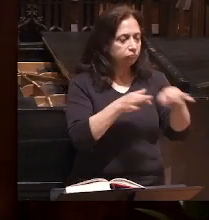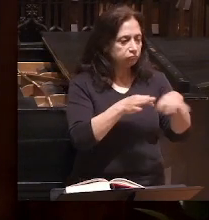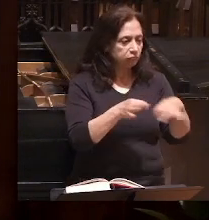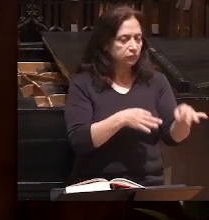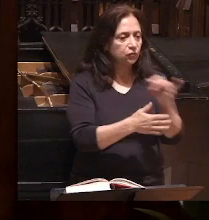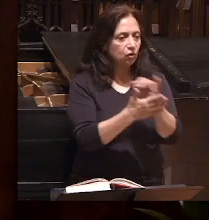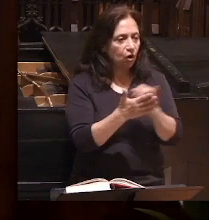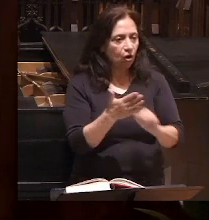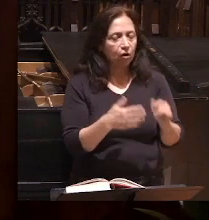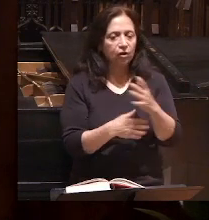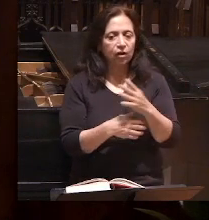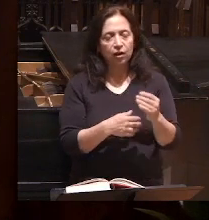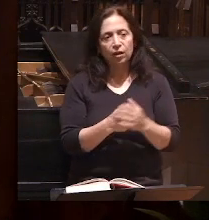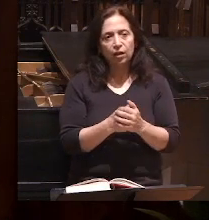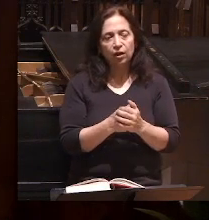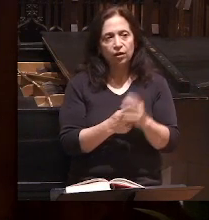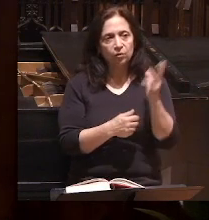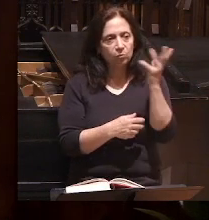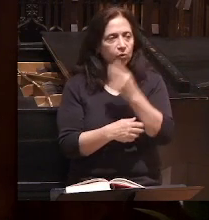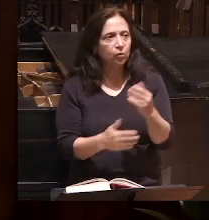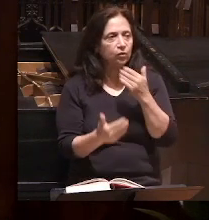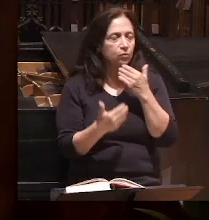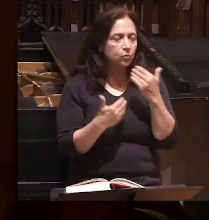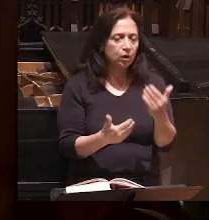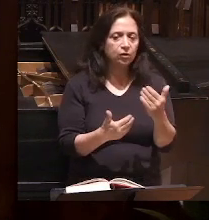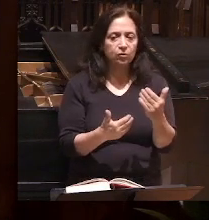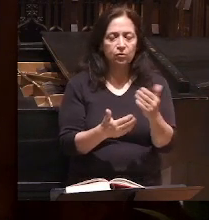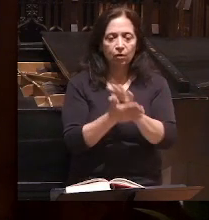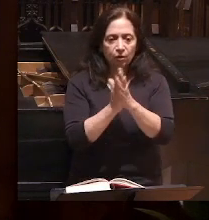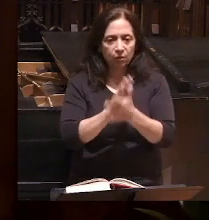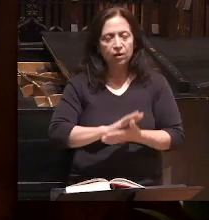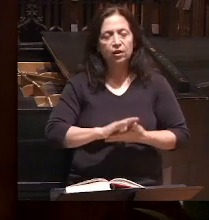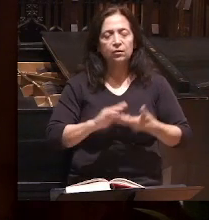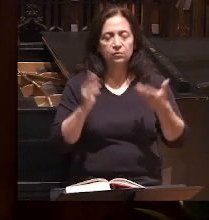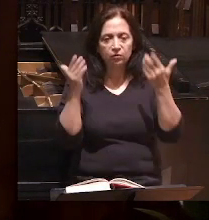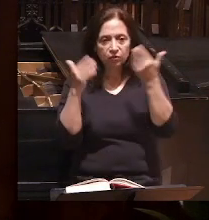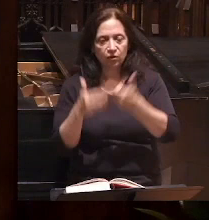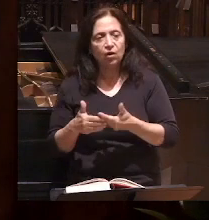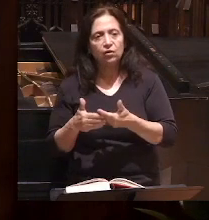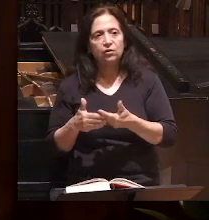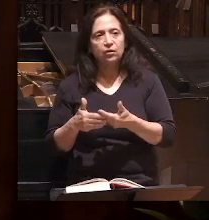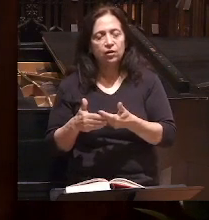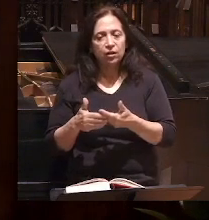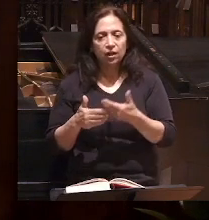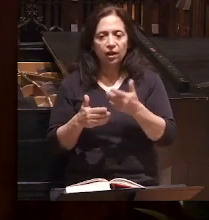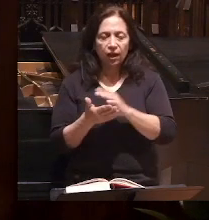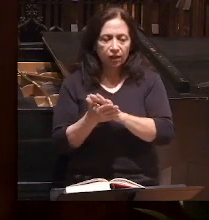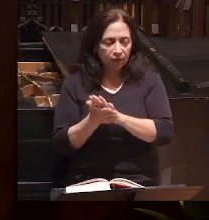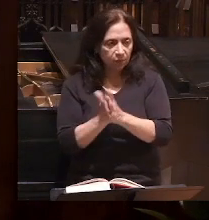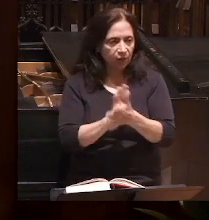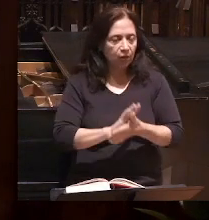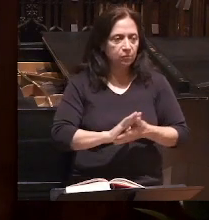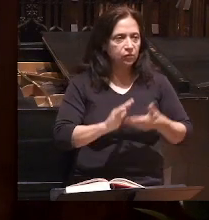arc from beauty and gratitude into darkness and out again